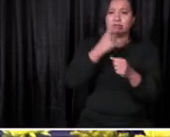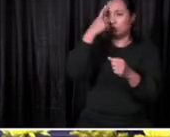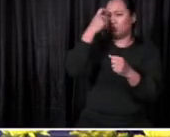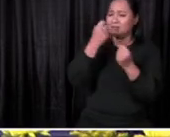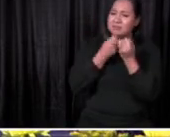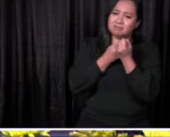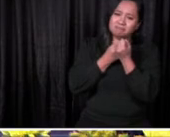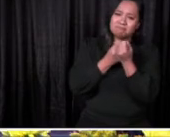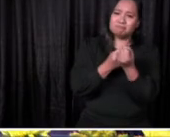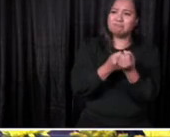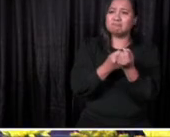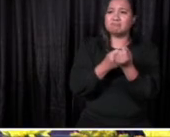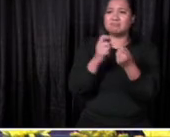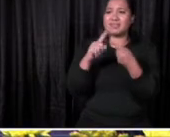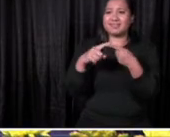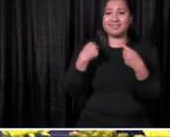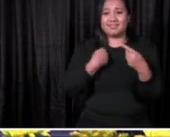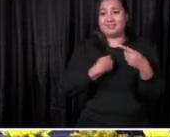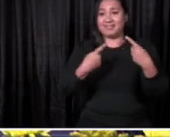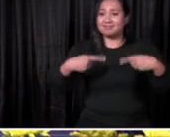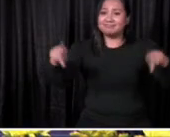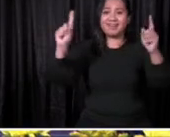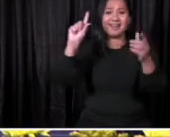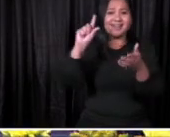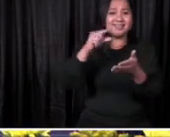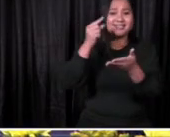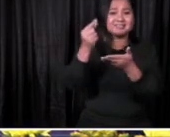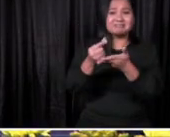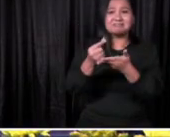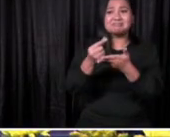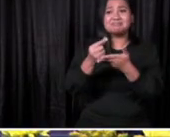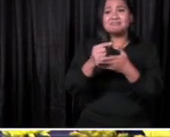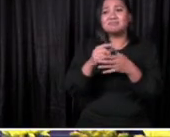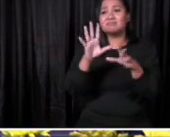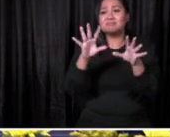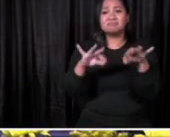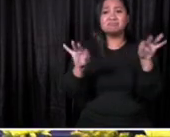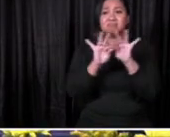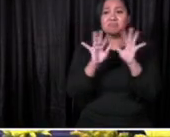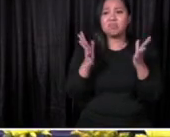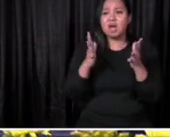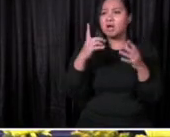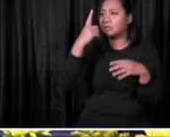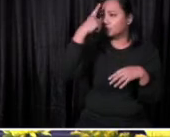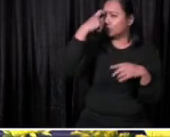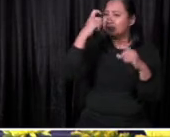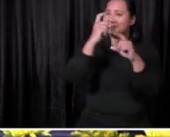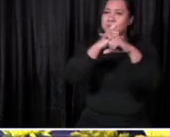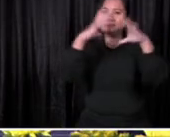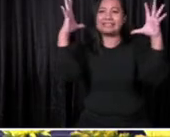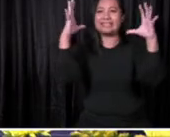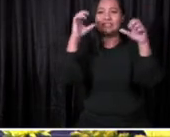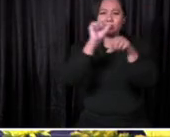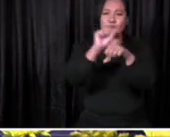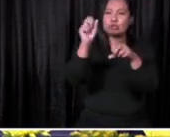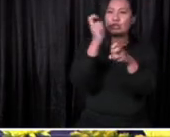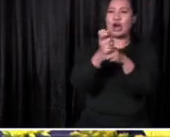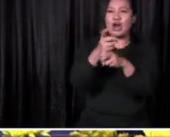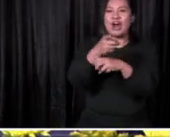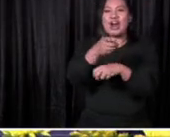accomplishments. Dream big, work hard, and you will never regret it. Congratulations to all of